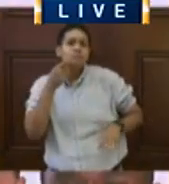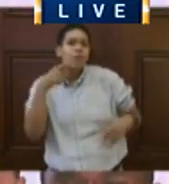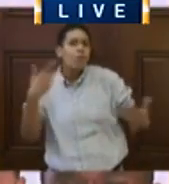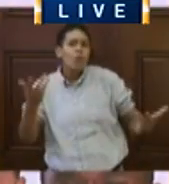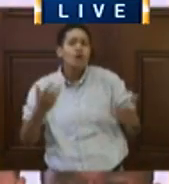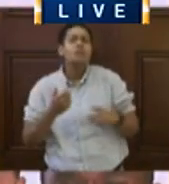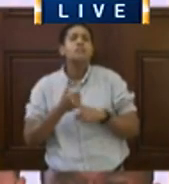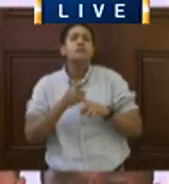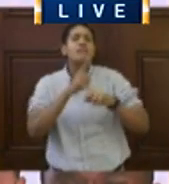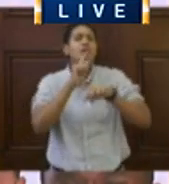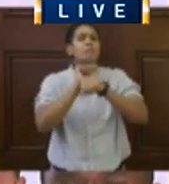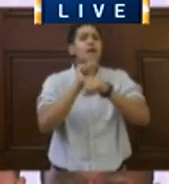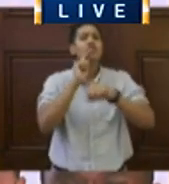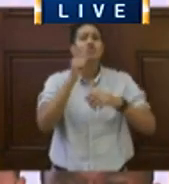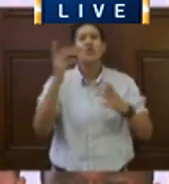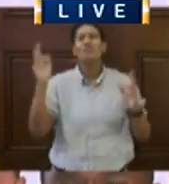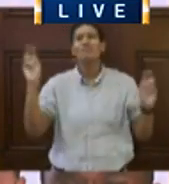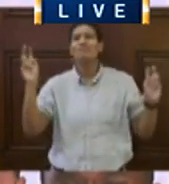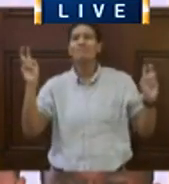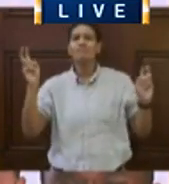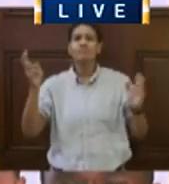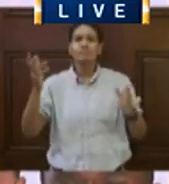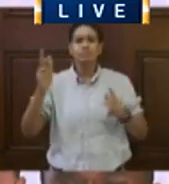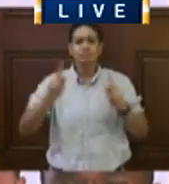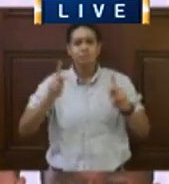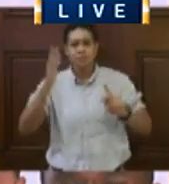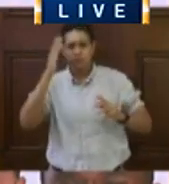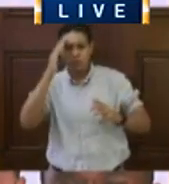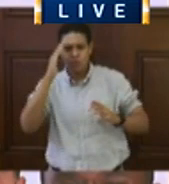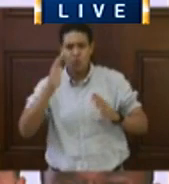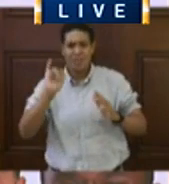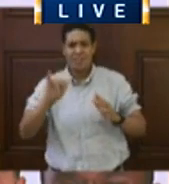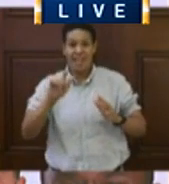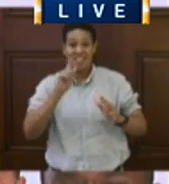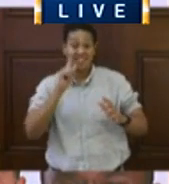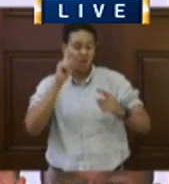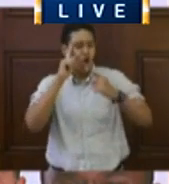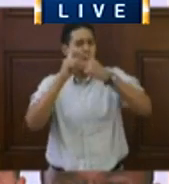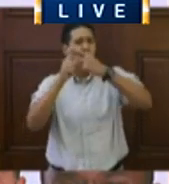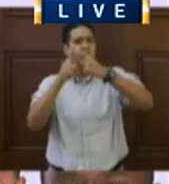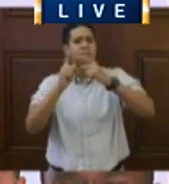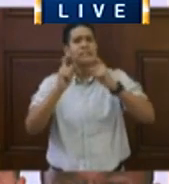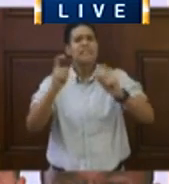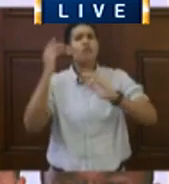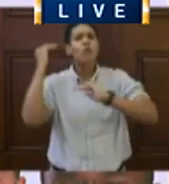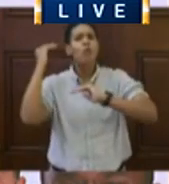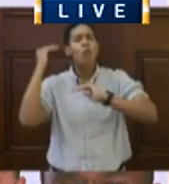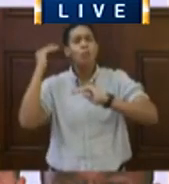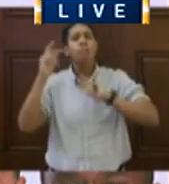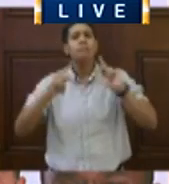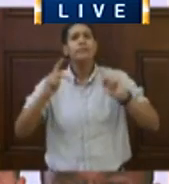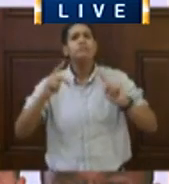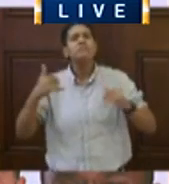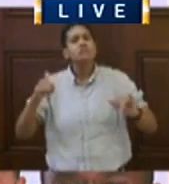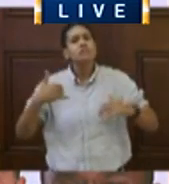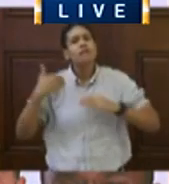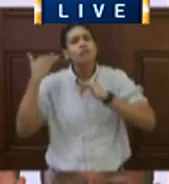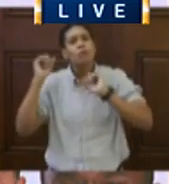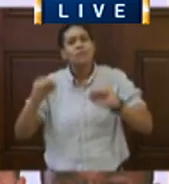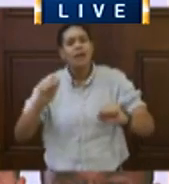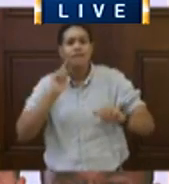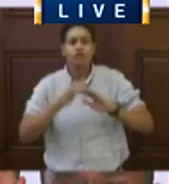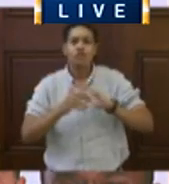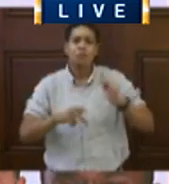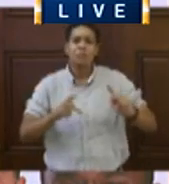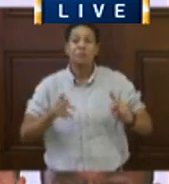an ethos, so to speak, in terms of generating that growth and optimism and hope for the Jamaican people. The Prime Minister is here. He has